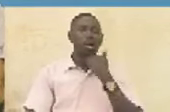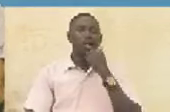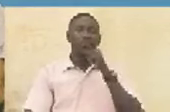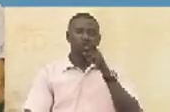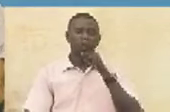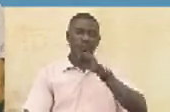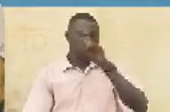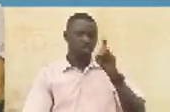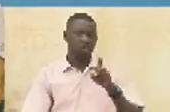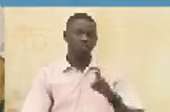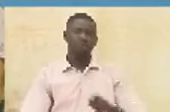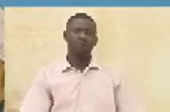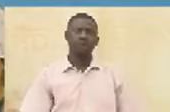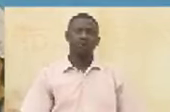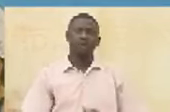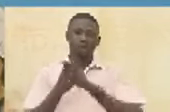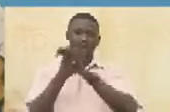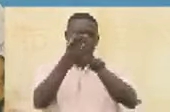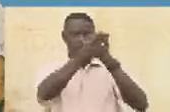Hello, assalamu alaikum, Fatou.